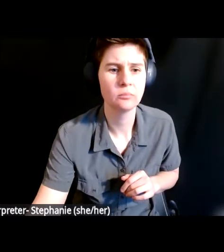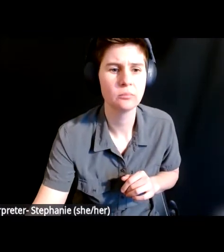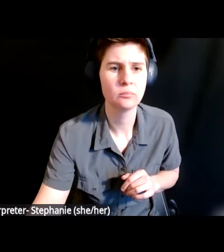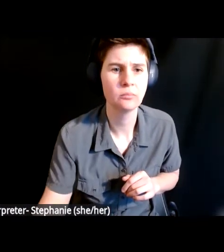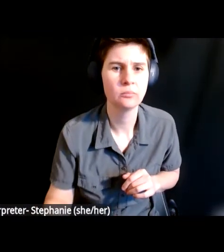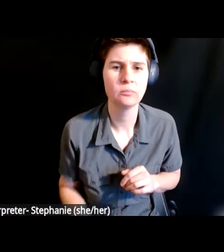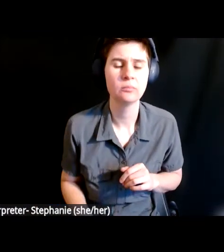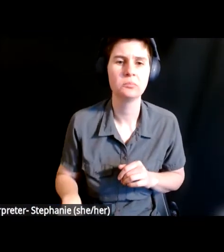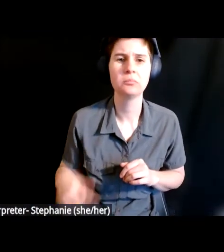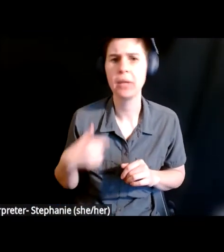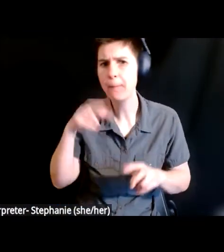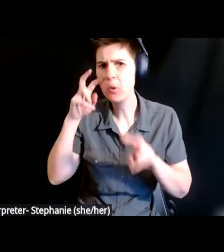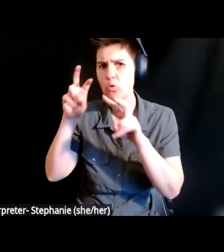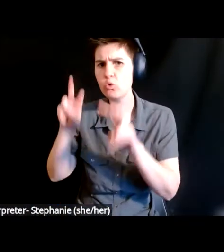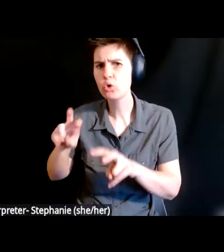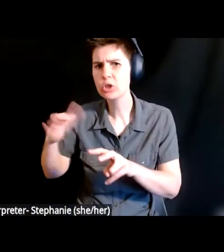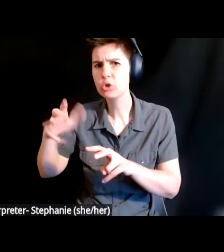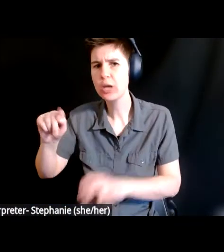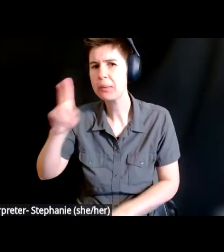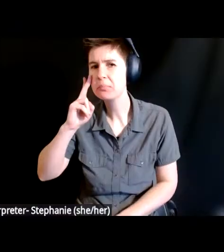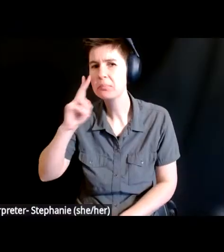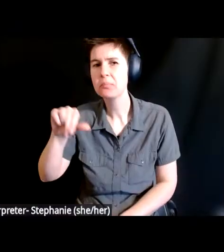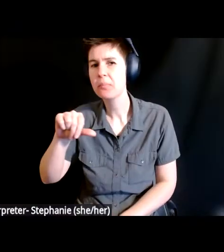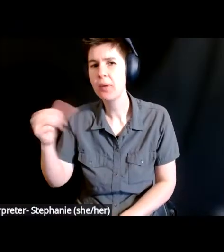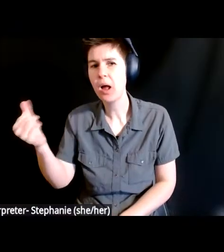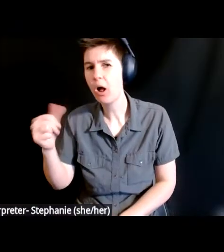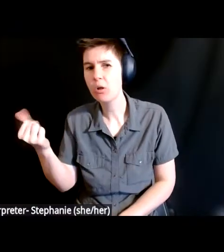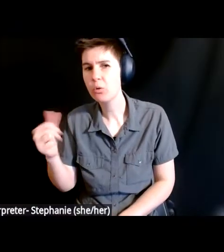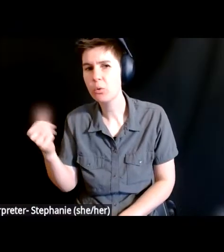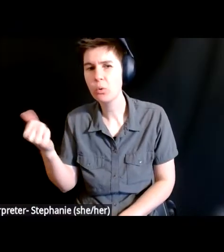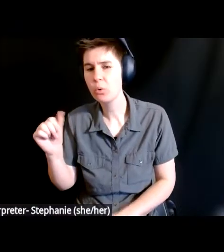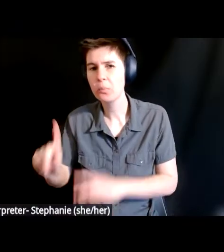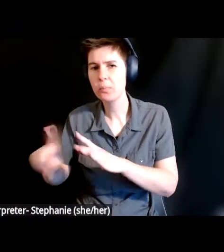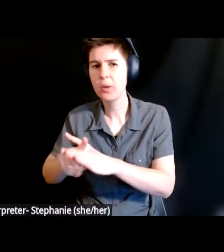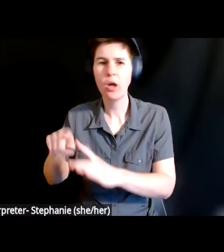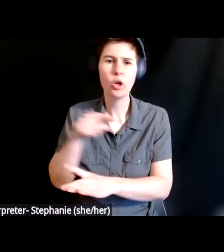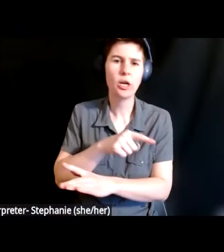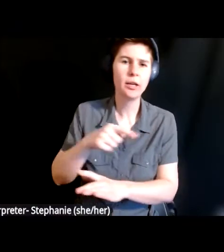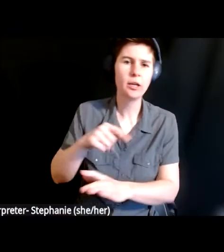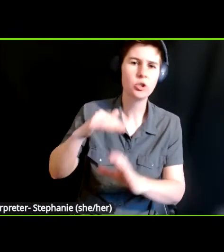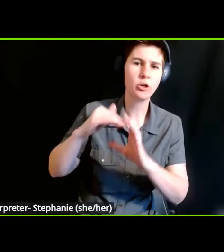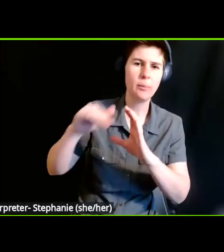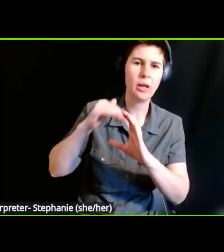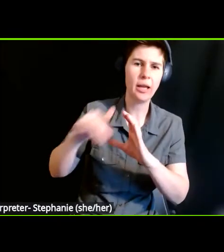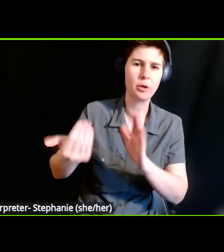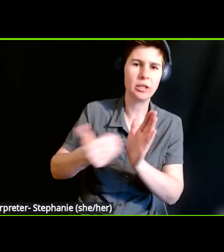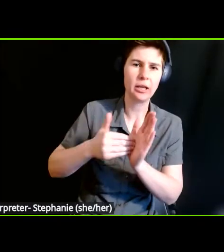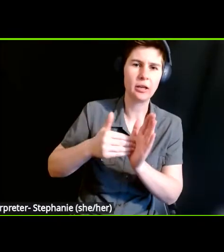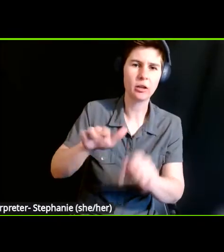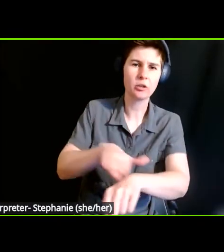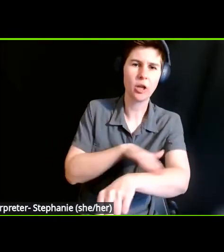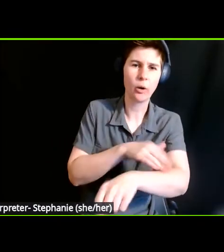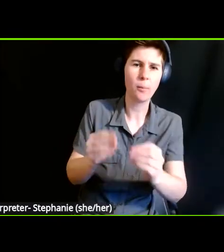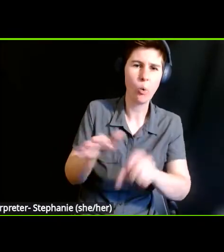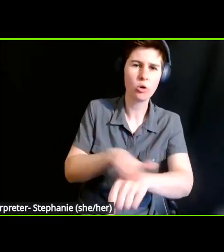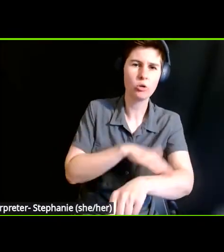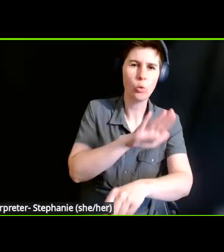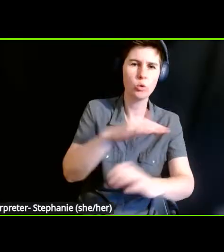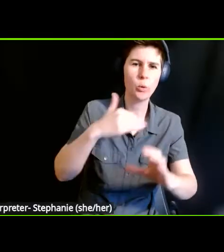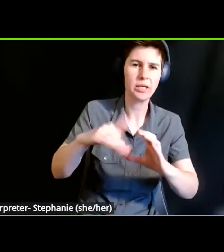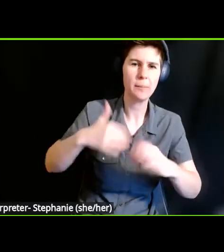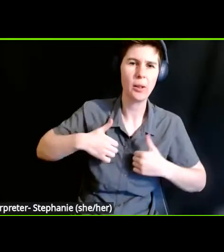And I'm just looking at the chat to see if there's anything else that came up. Could I get your email address again a little